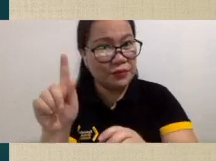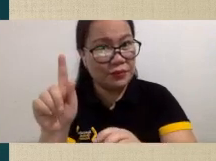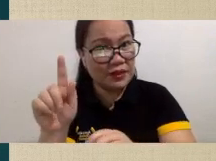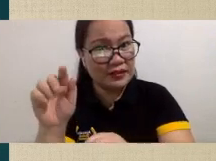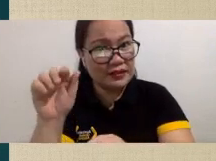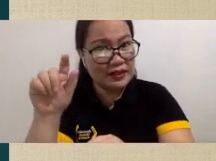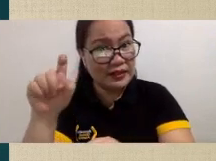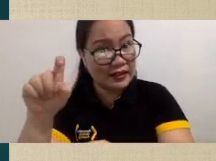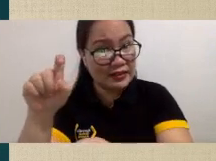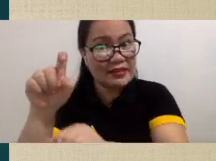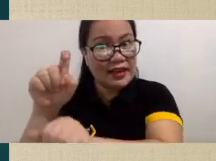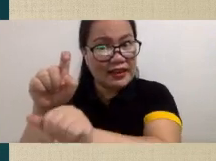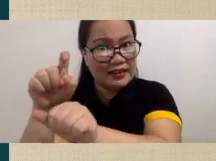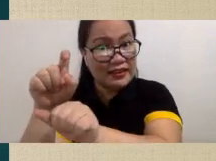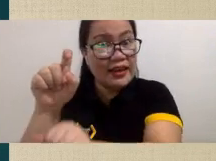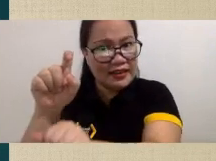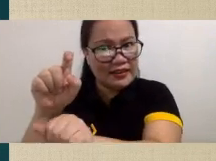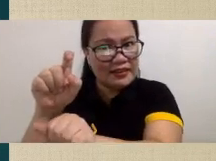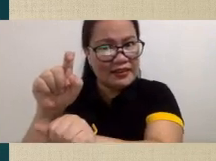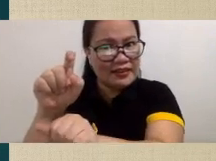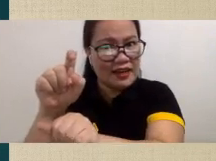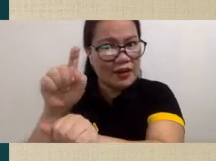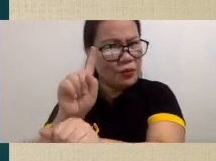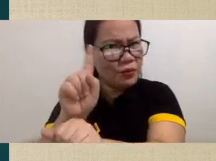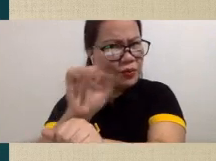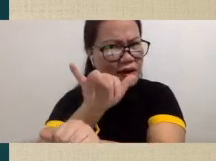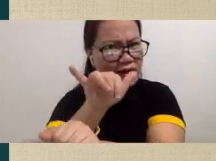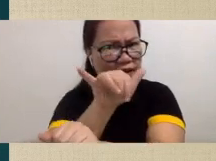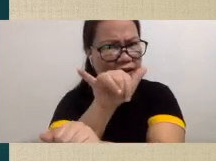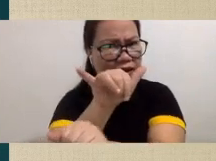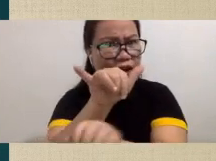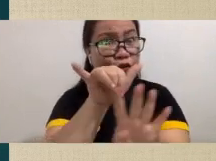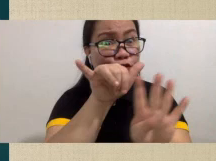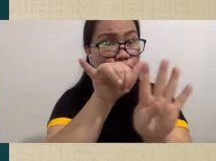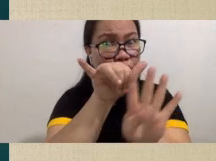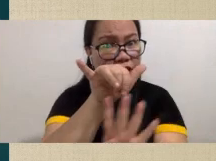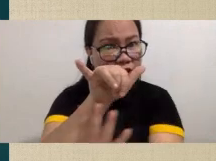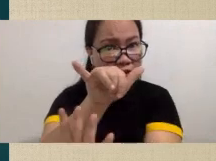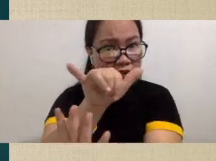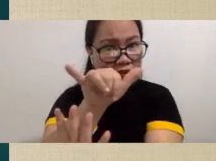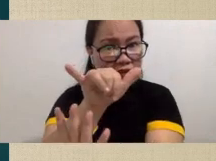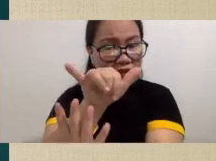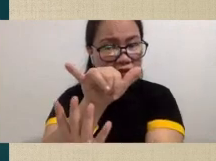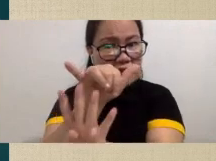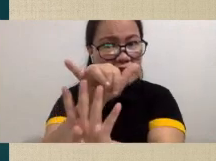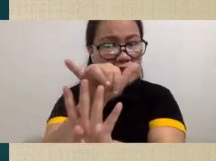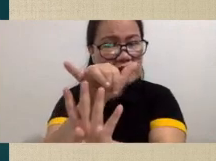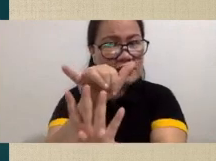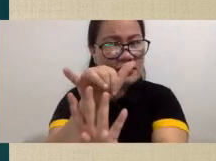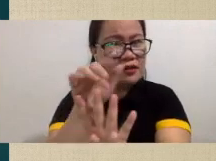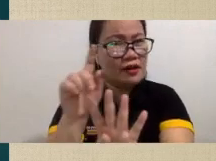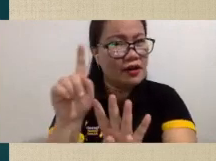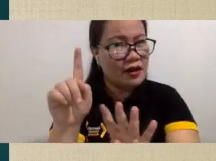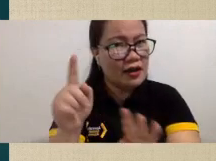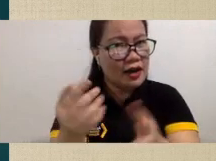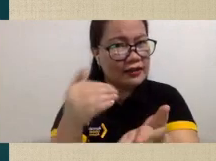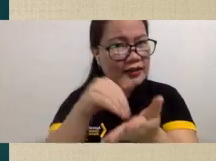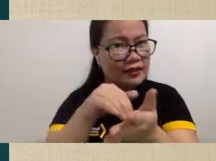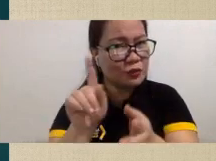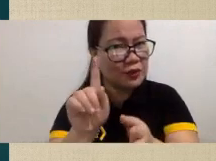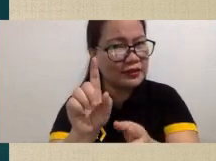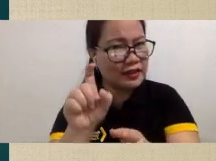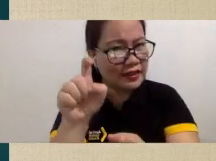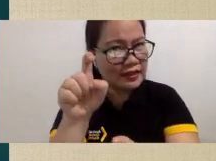ulit yung x? That is a plus y. Ano yung y? That is 4. And then x